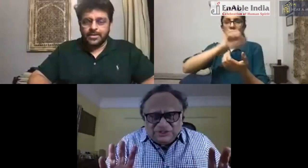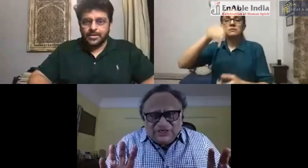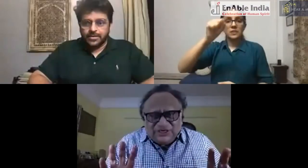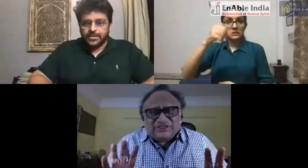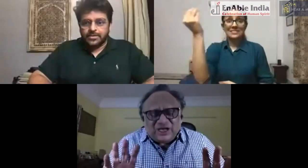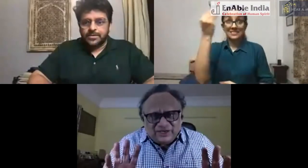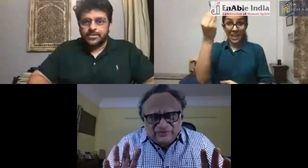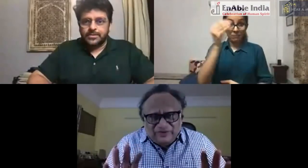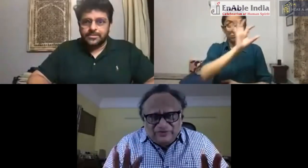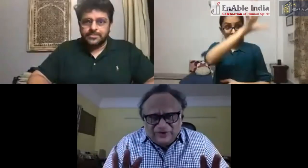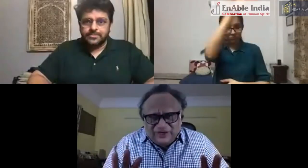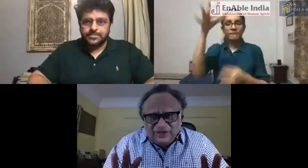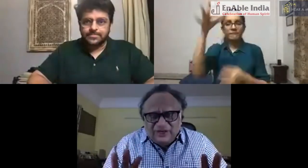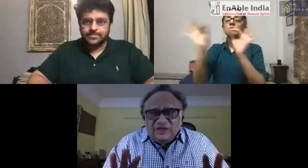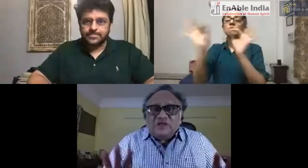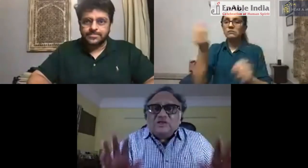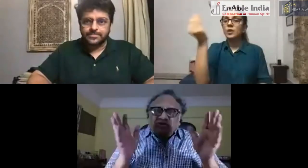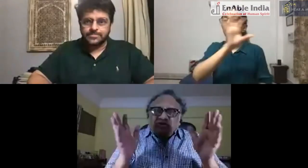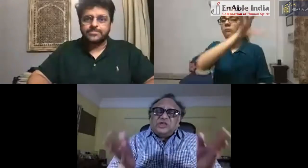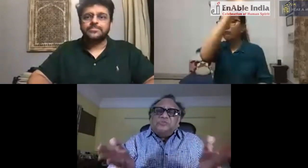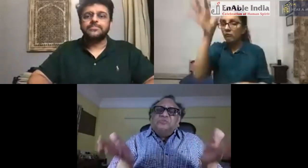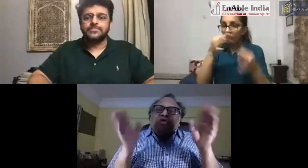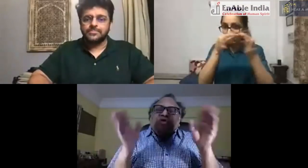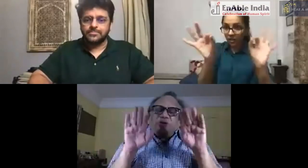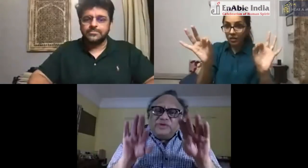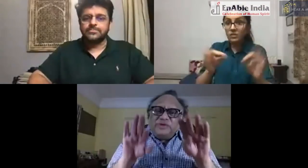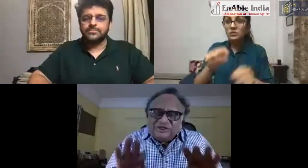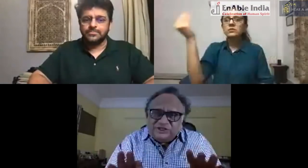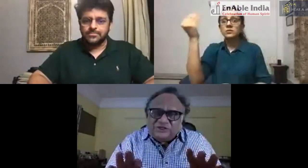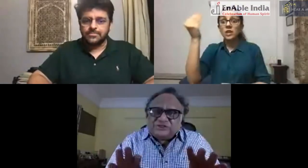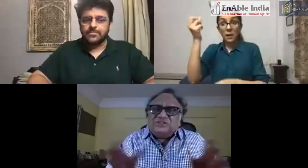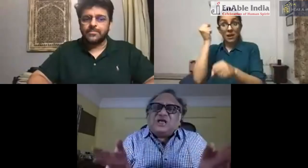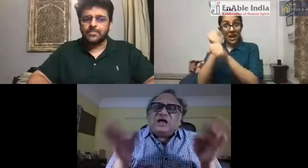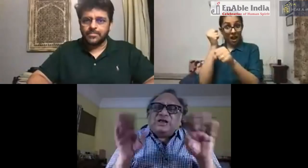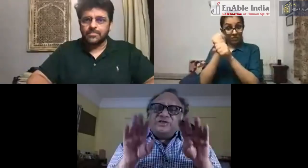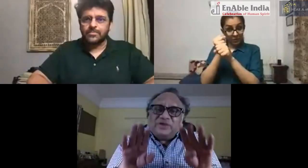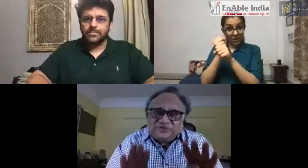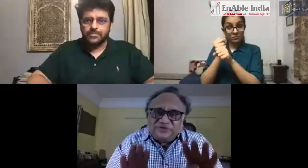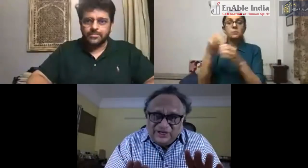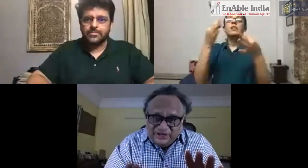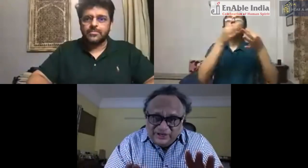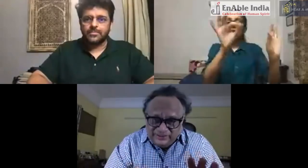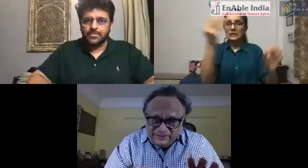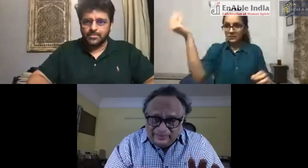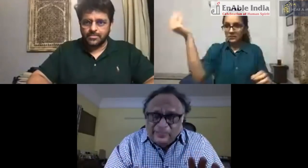Some states are giving free. Some government institutions are giving